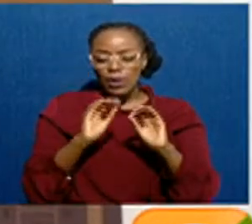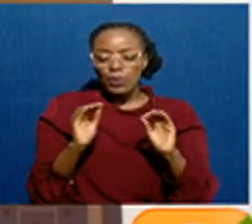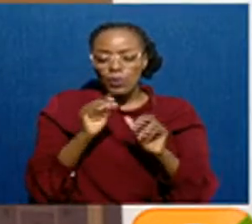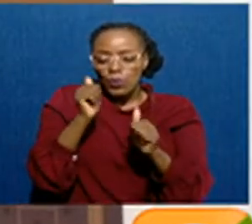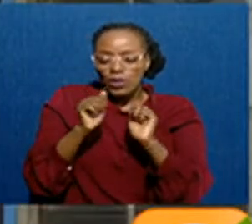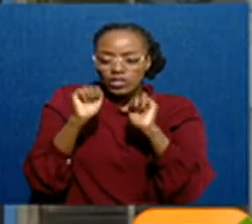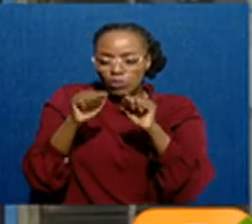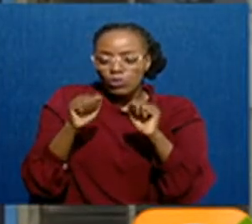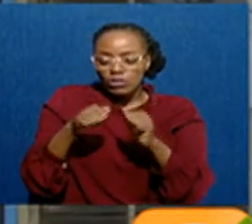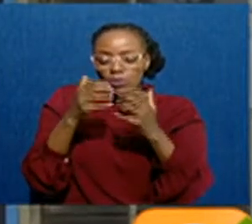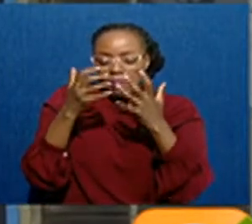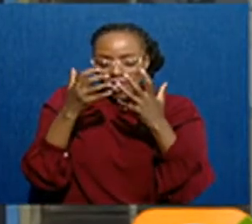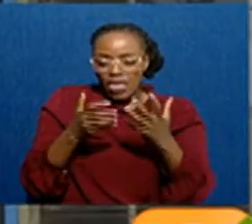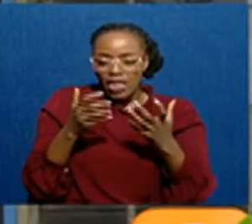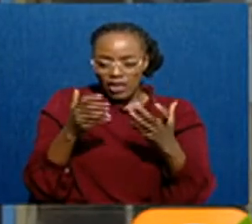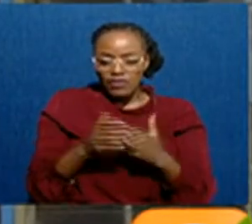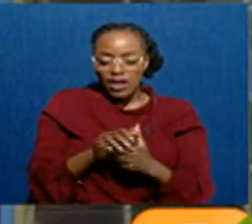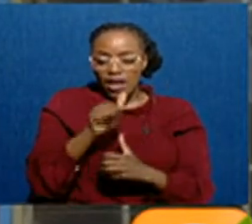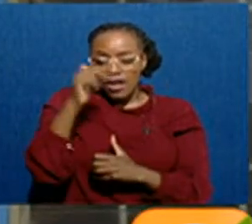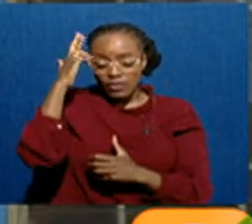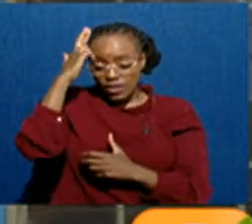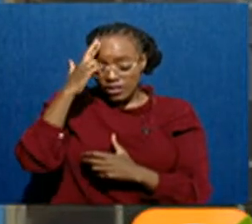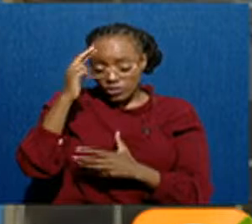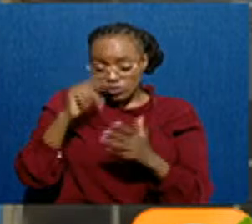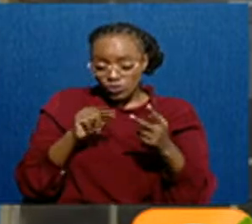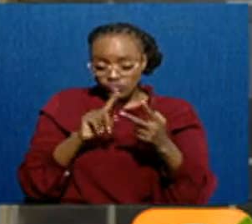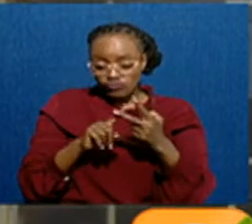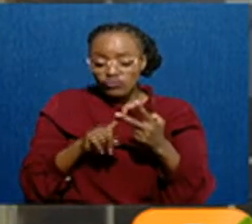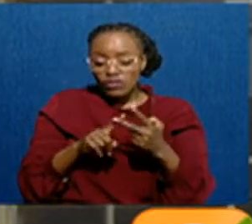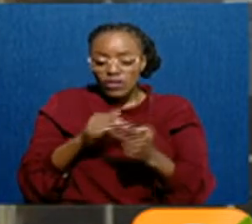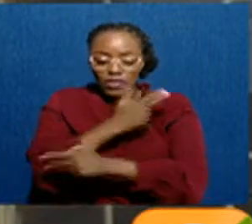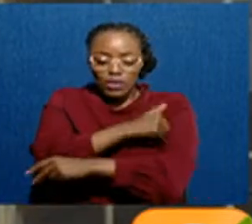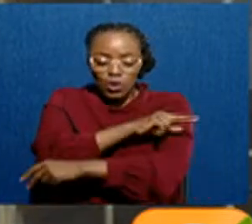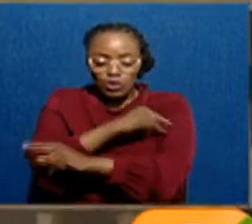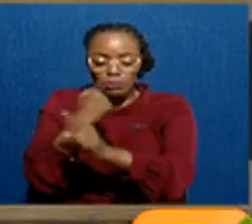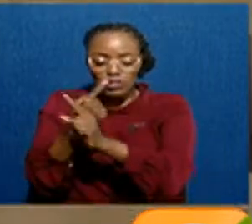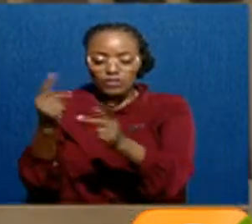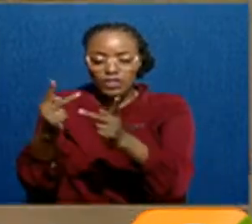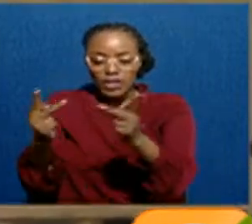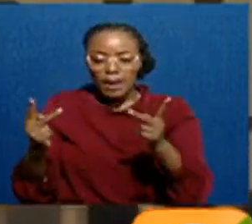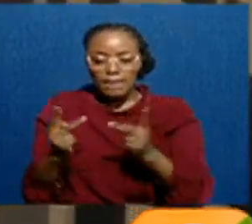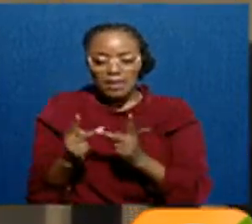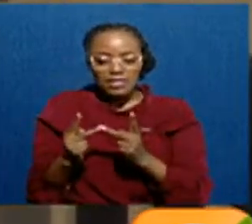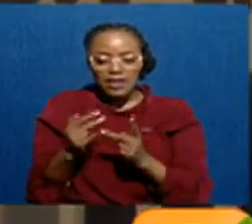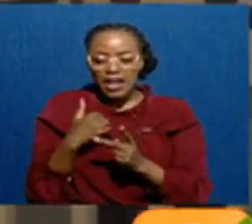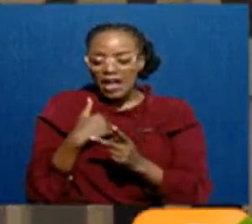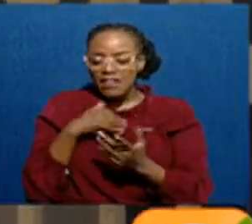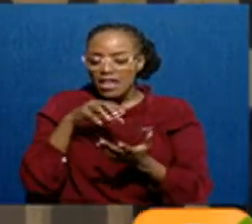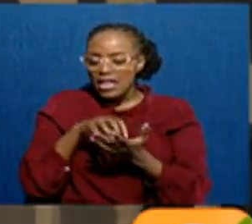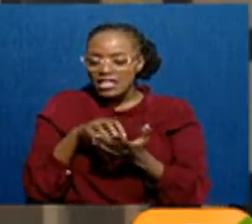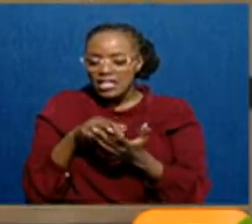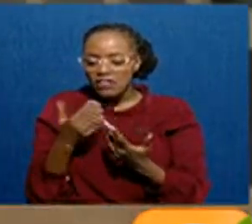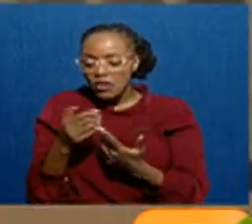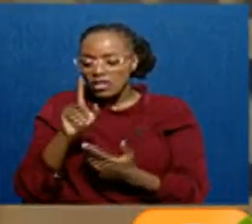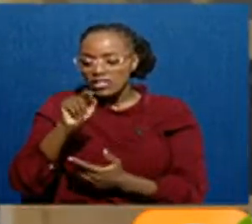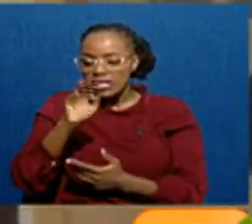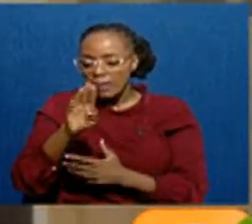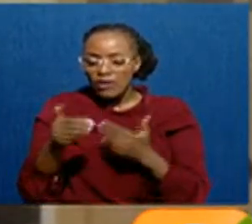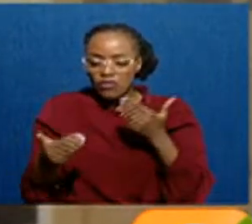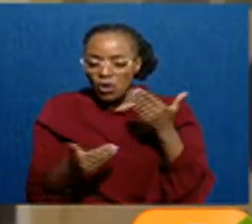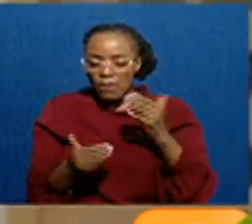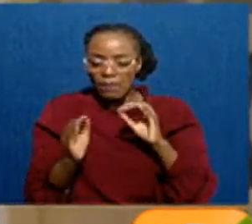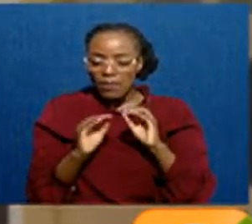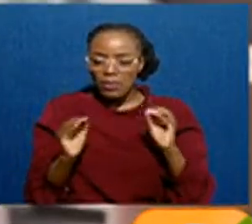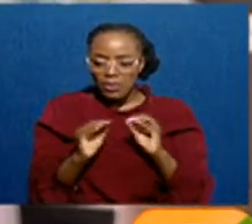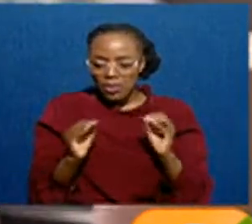be elusive. The other reason is that healthcare facilities across the country have never had a case of pediatric TB before, and